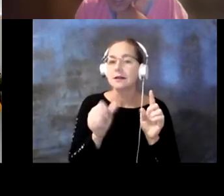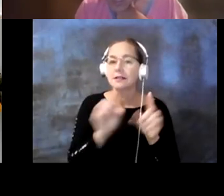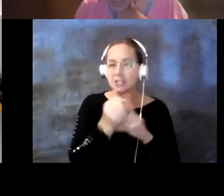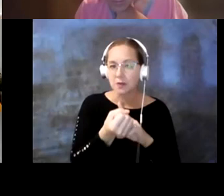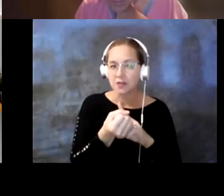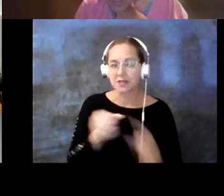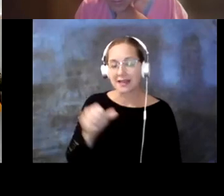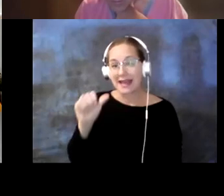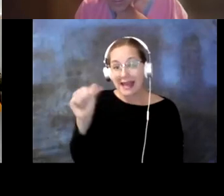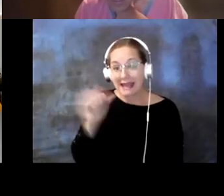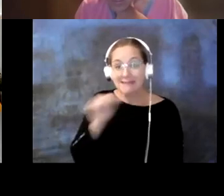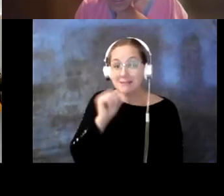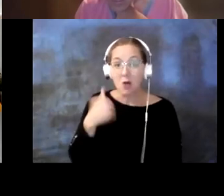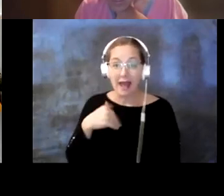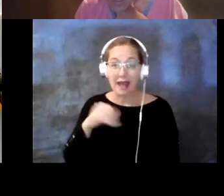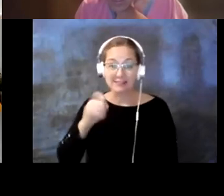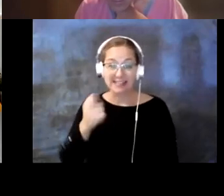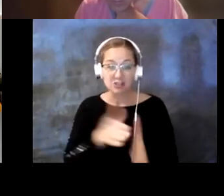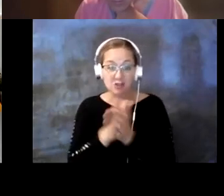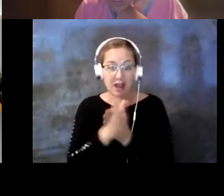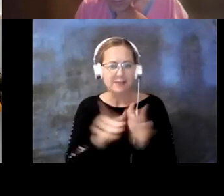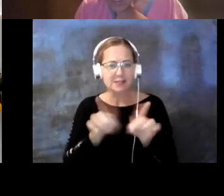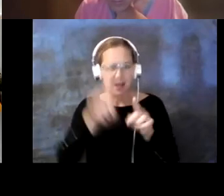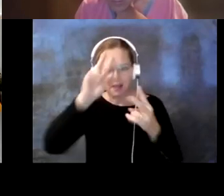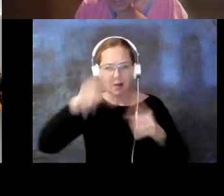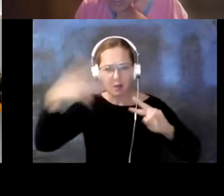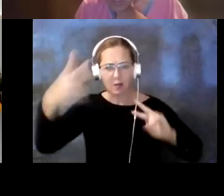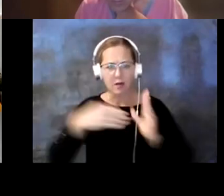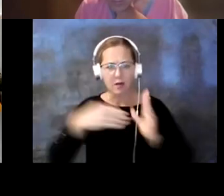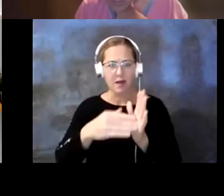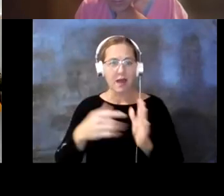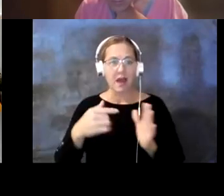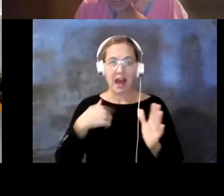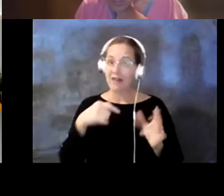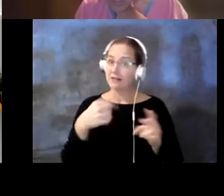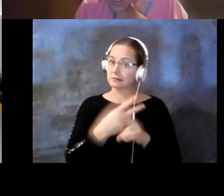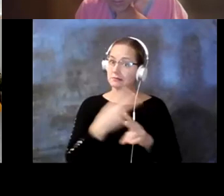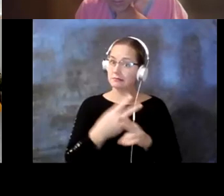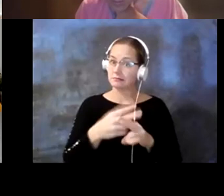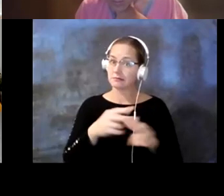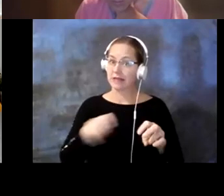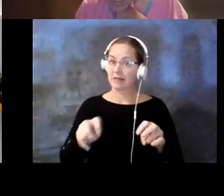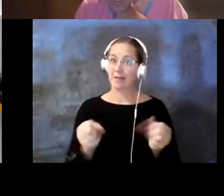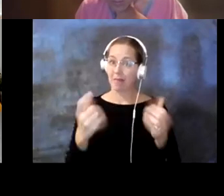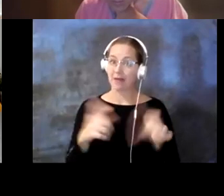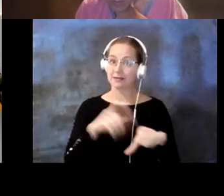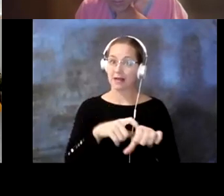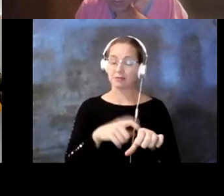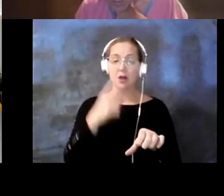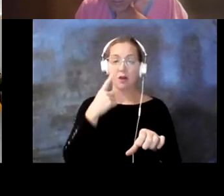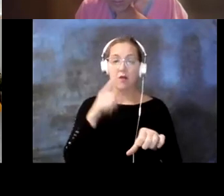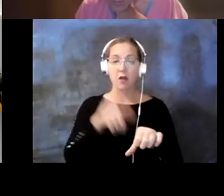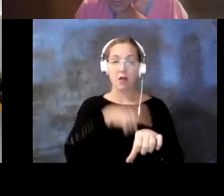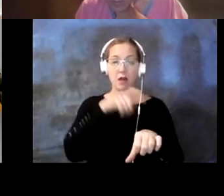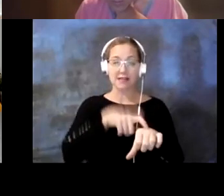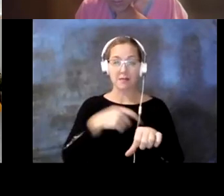common misconception, one that I've had to navigate for many times. For a long time, I thought I